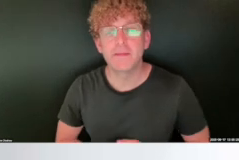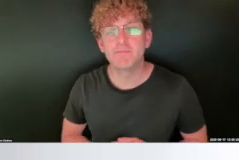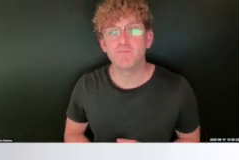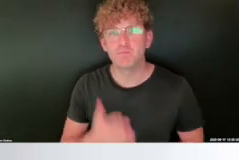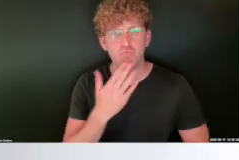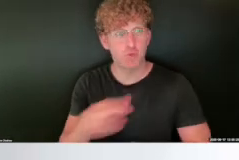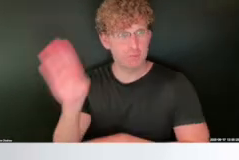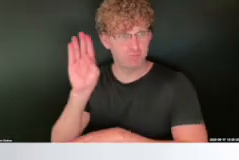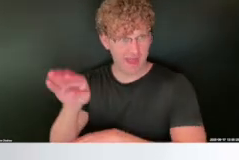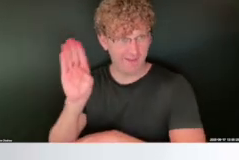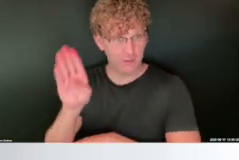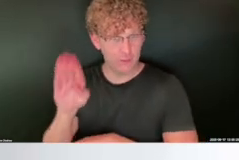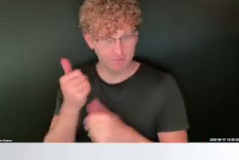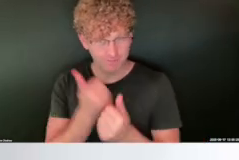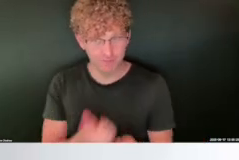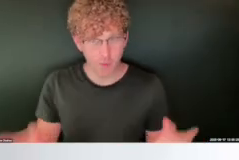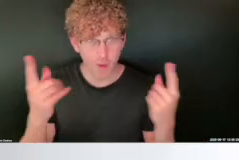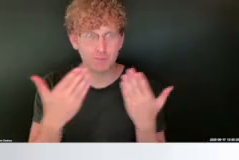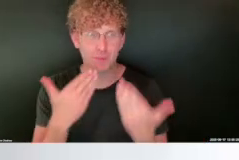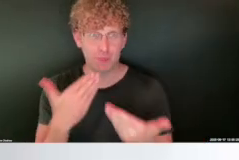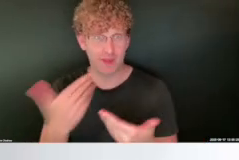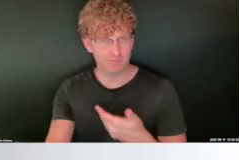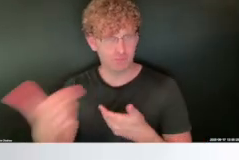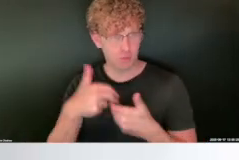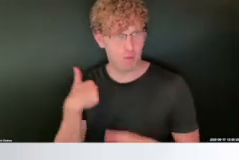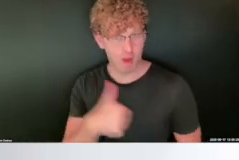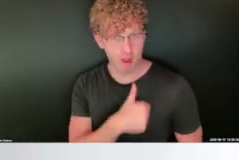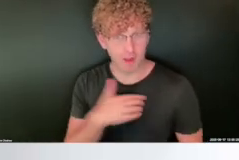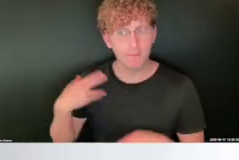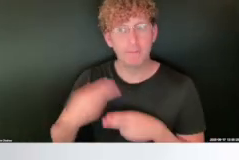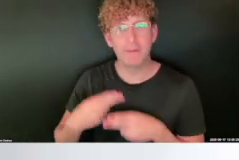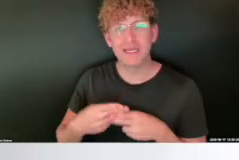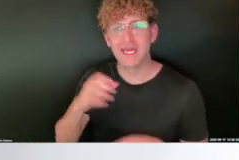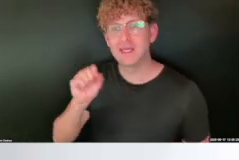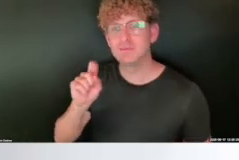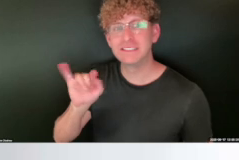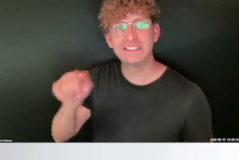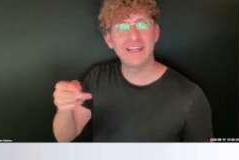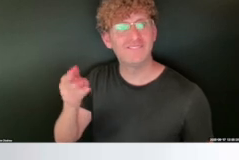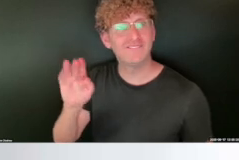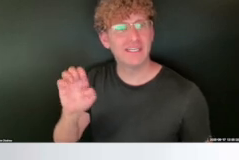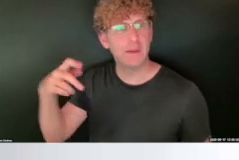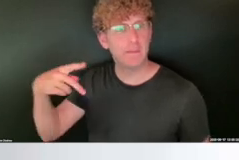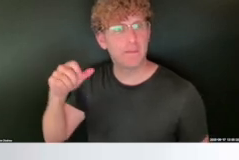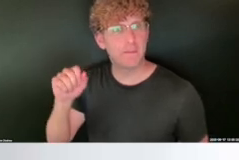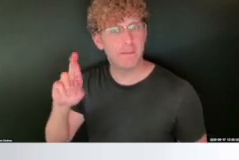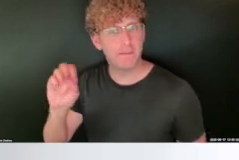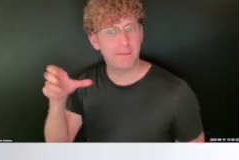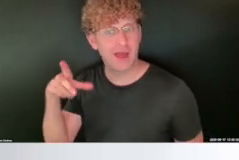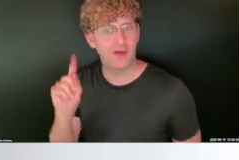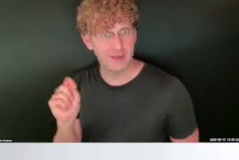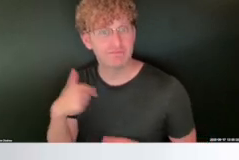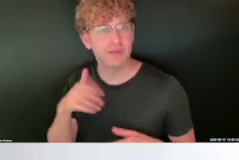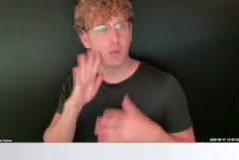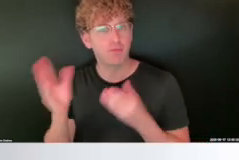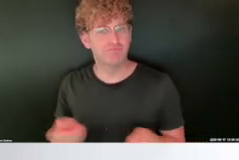Good afternoon, everyone, and thank you for joining us. My name is Stephanie Parent, and I'll facilitate today's kickoff